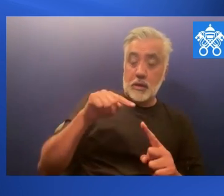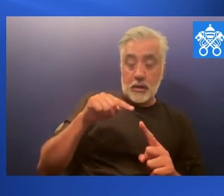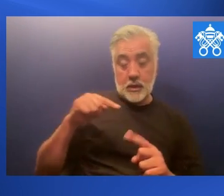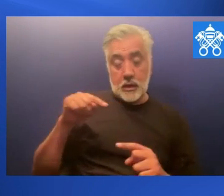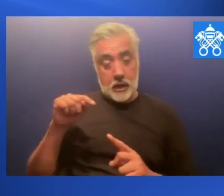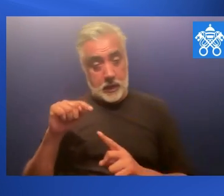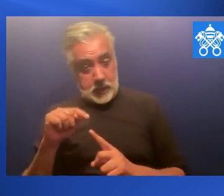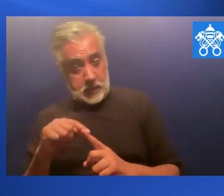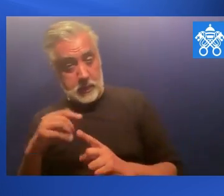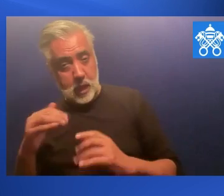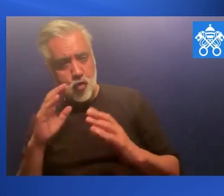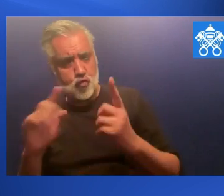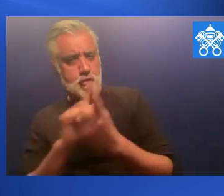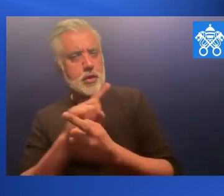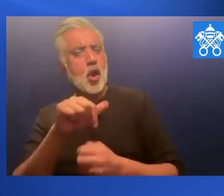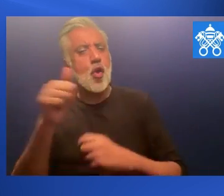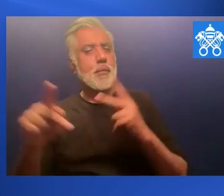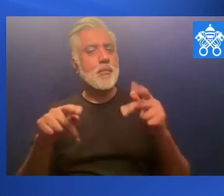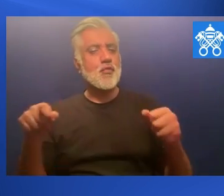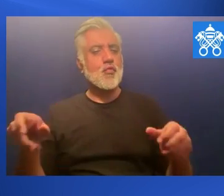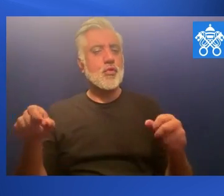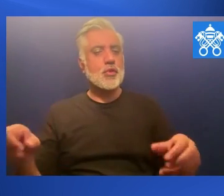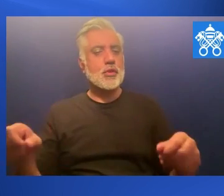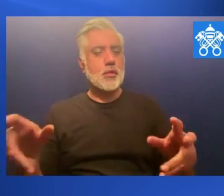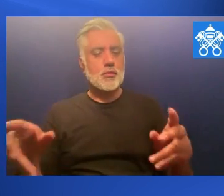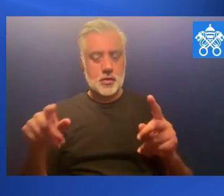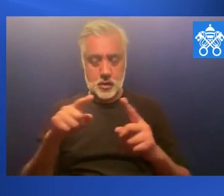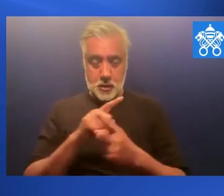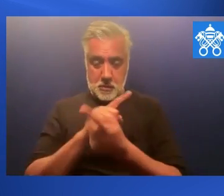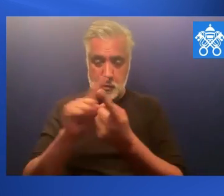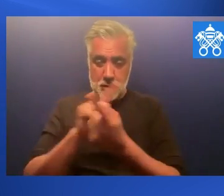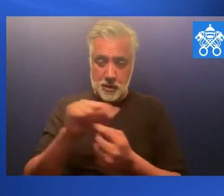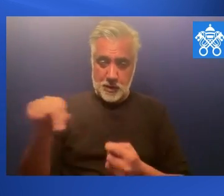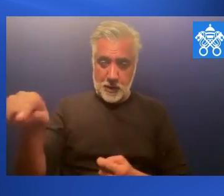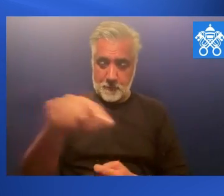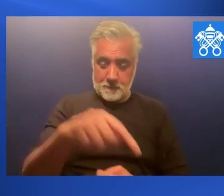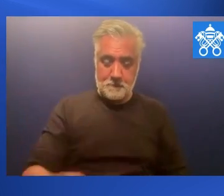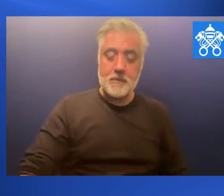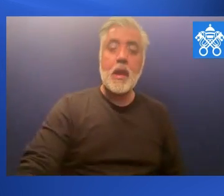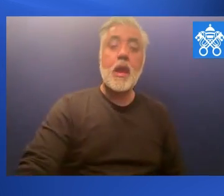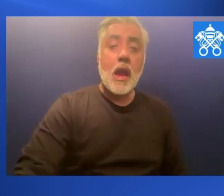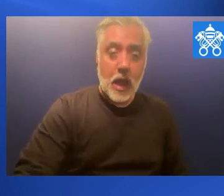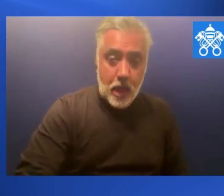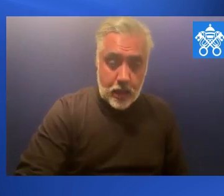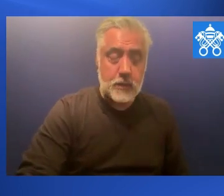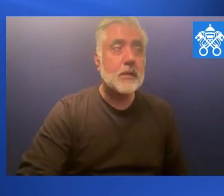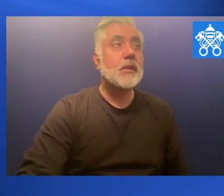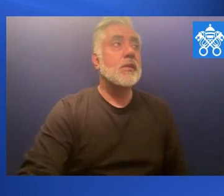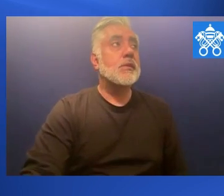end of the year Vespers. He's now greeting other people in wheelchairs here.